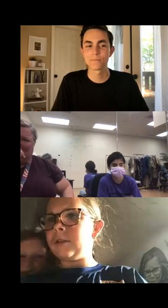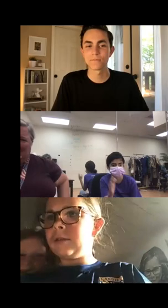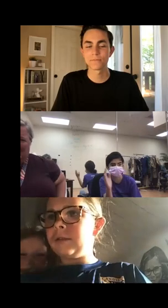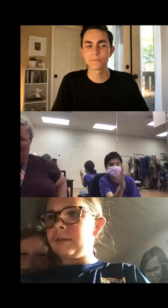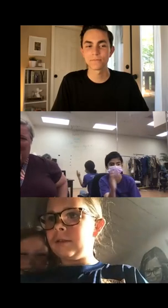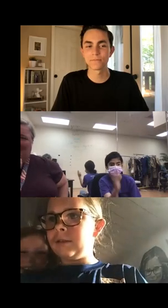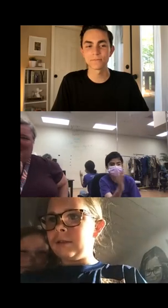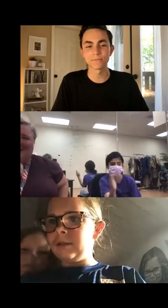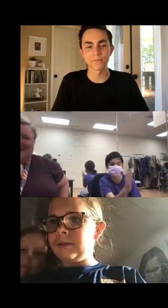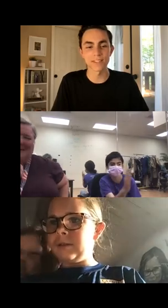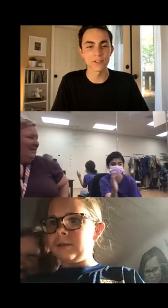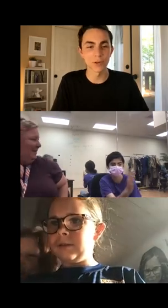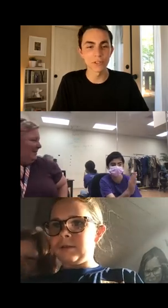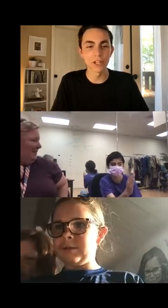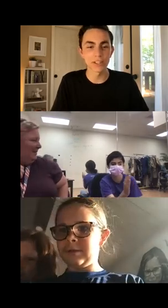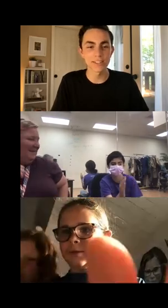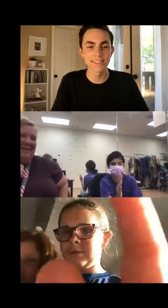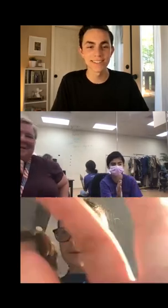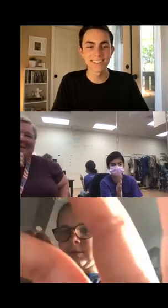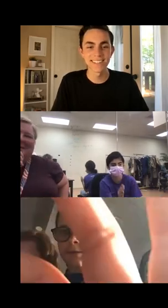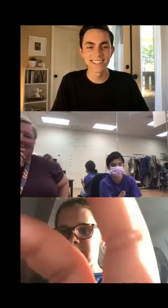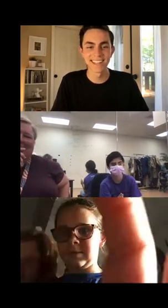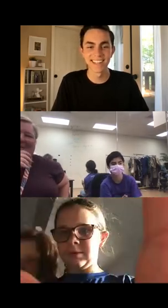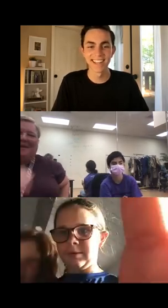Oh, See troubled looks.